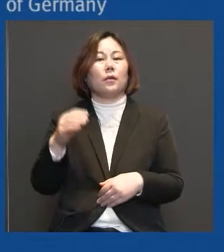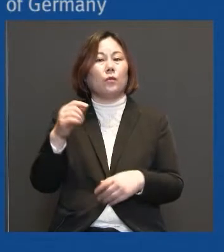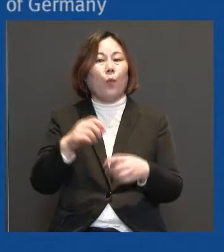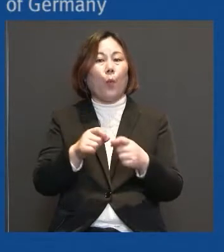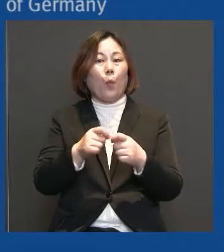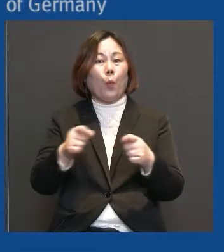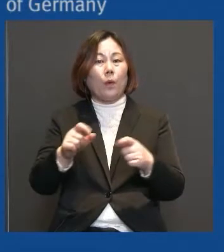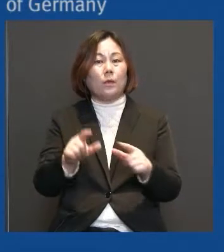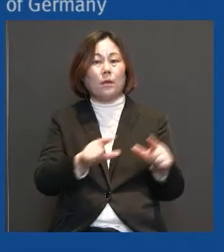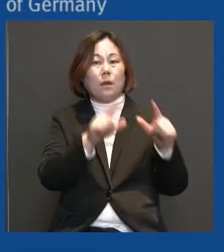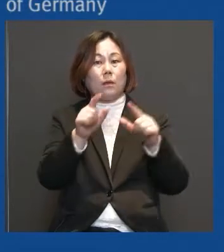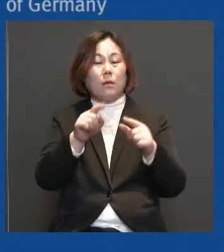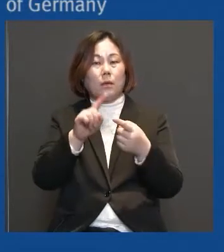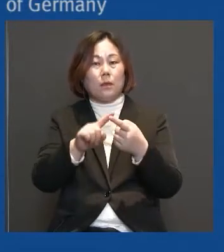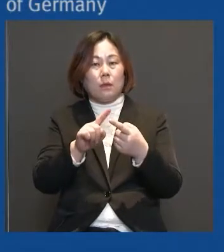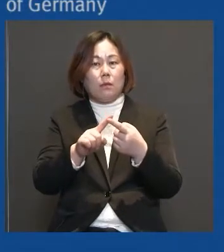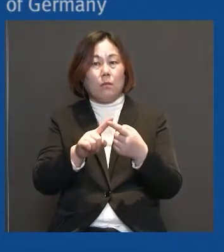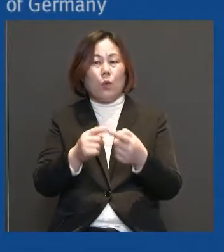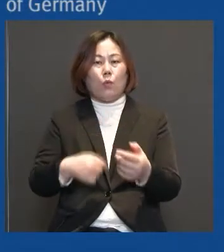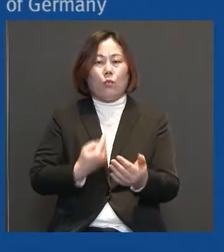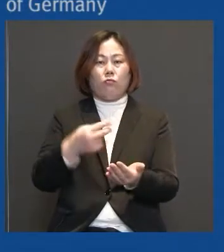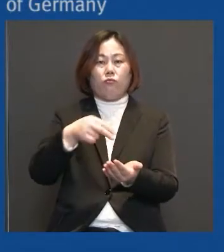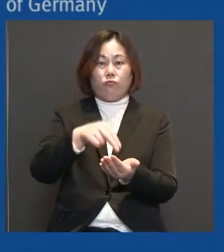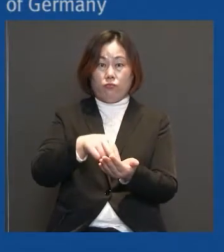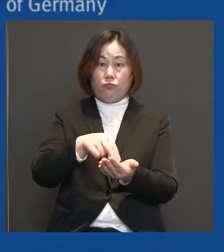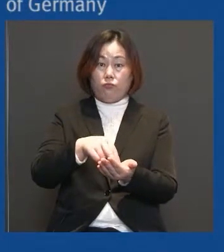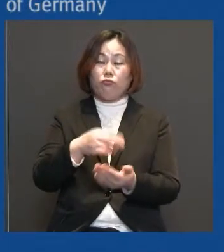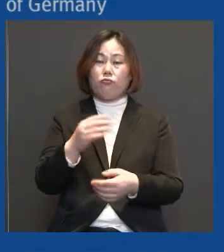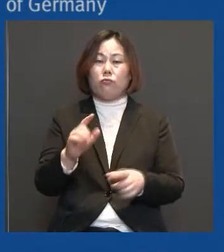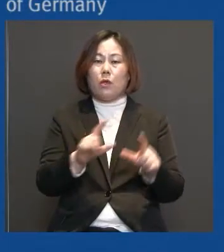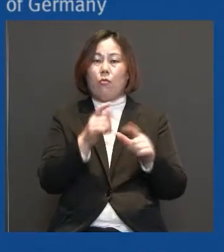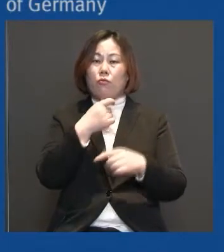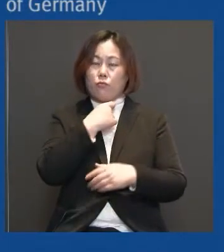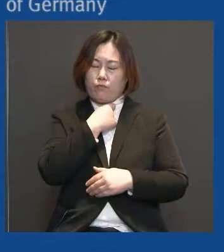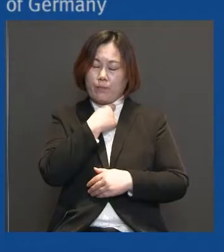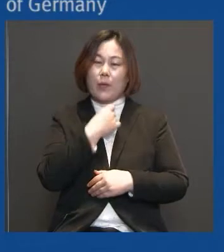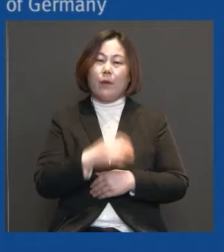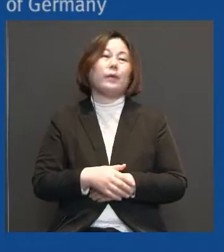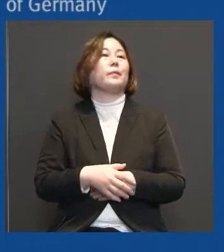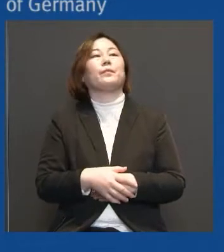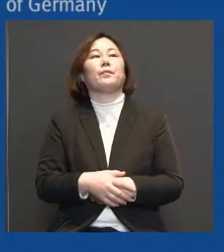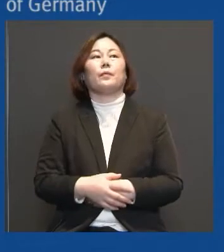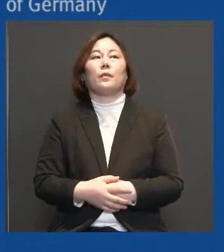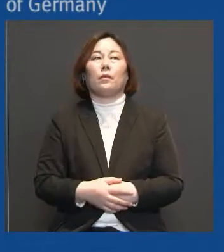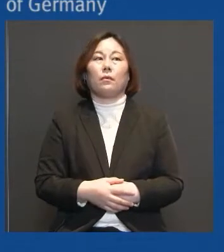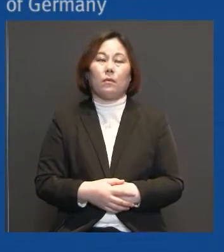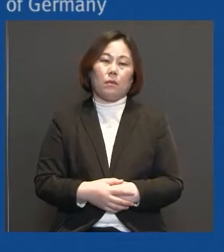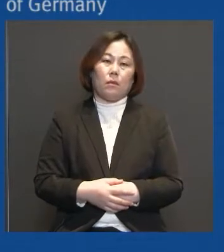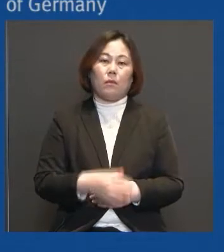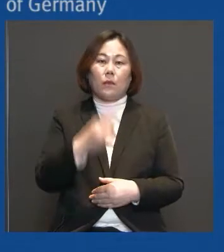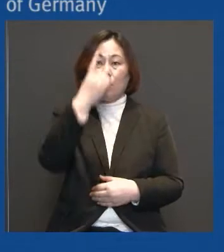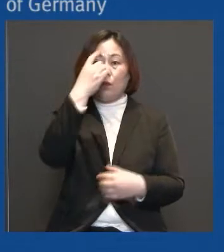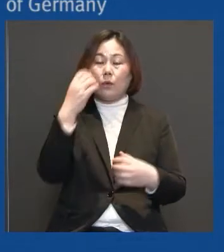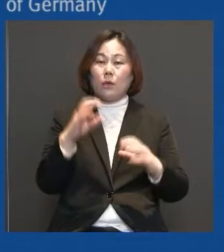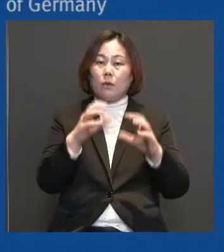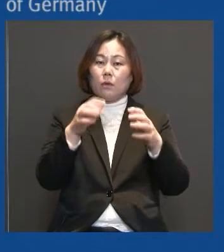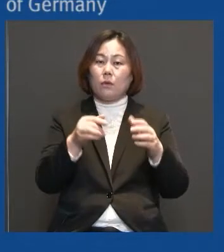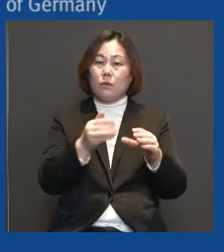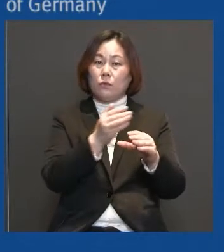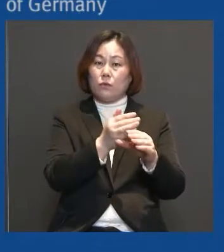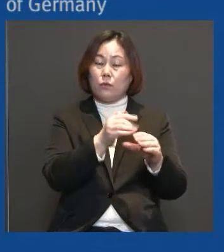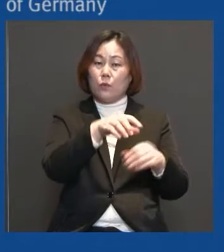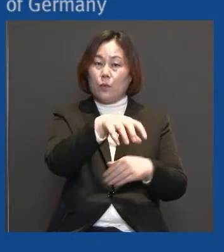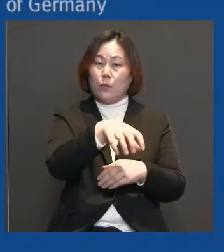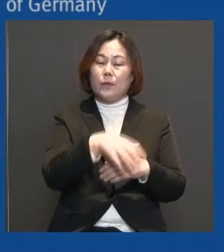old age, and that is why the German government is looking at means how to promote and protect quality in life, quality